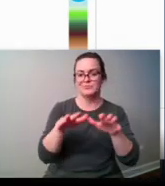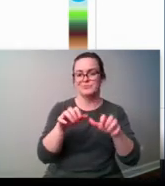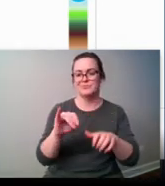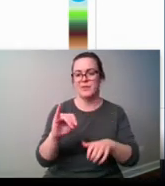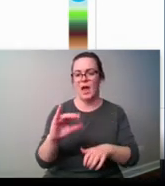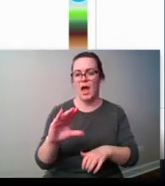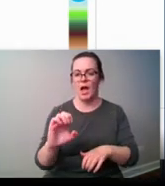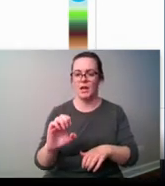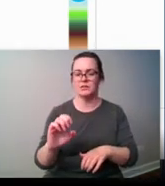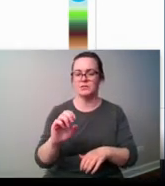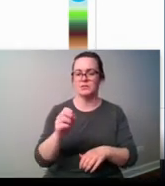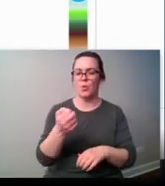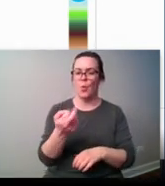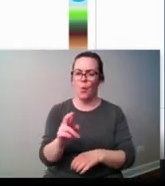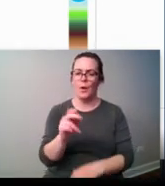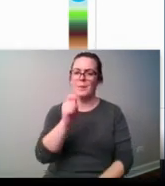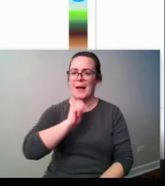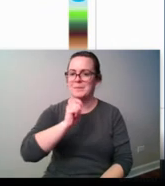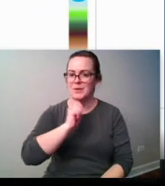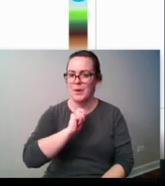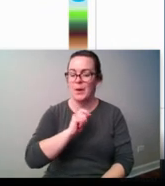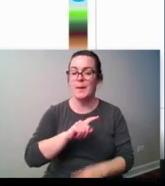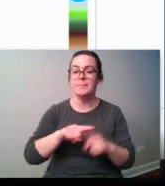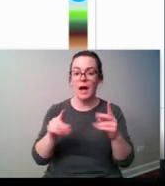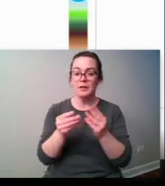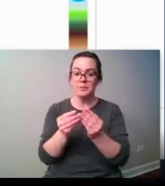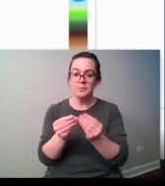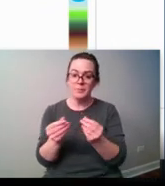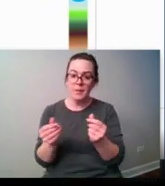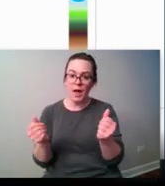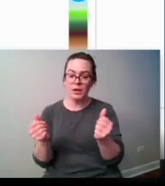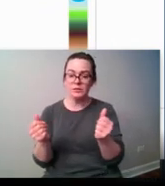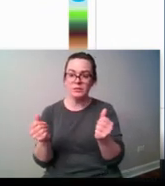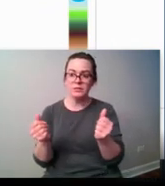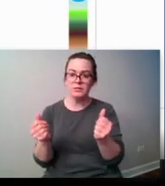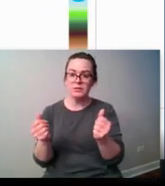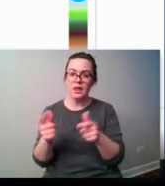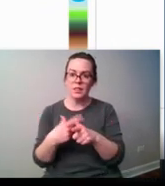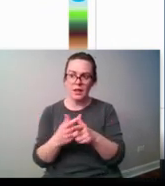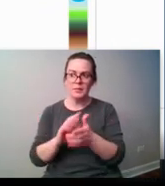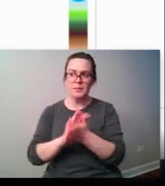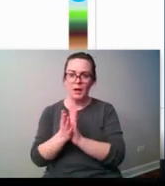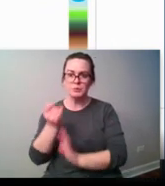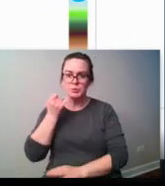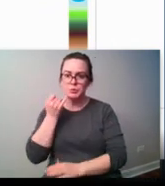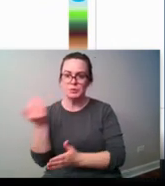when you melt it again, it turns back to its original state of orange juice.